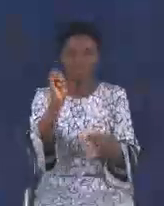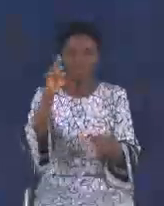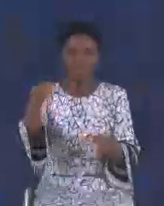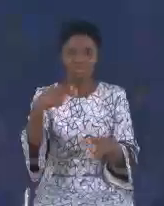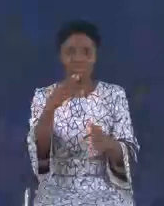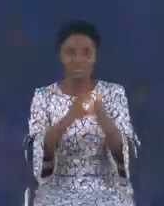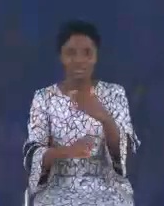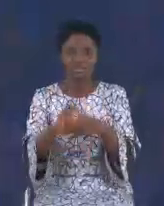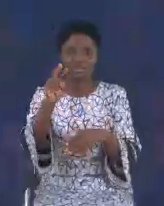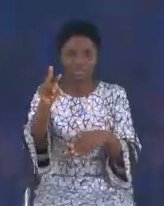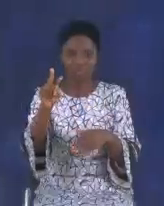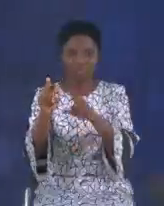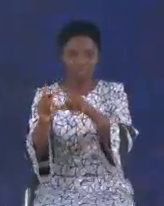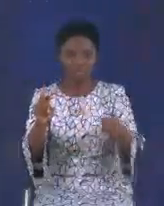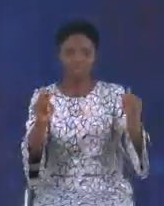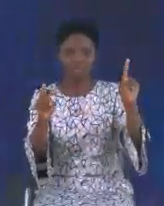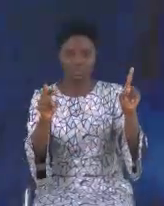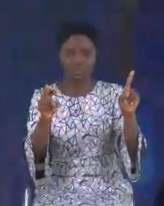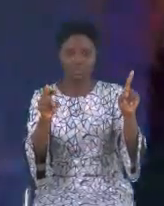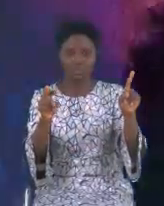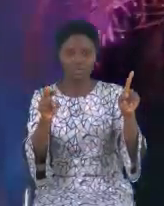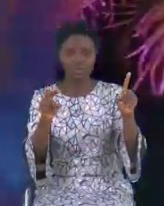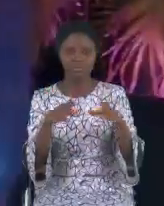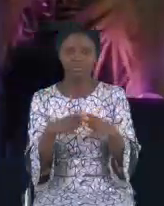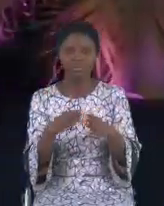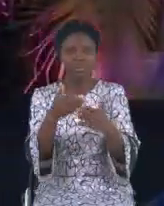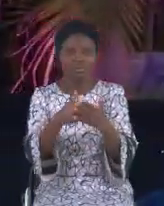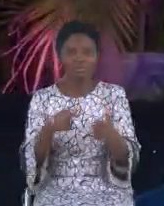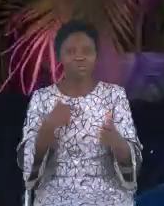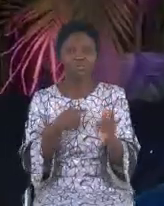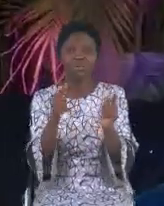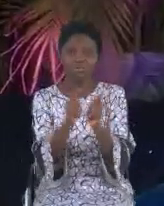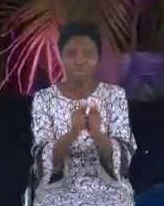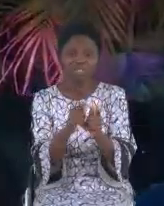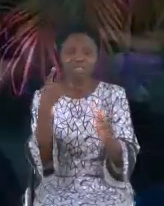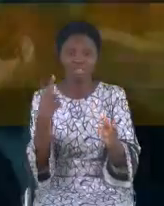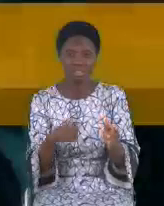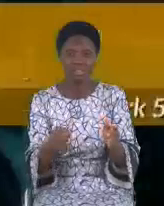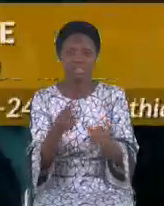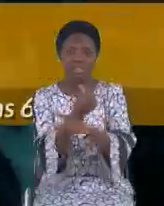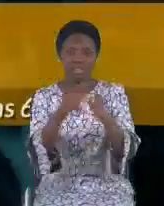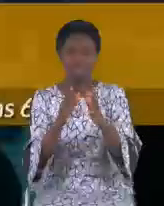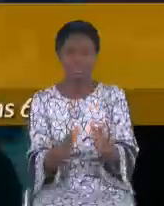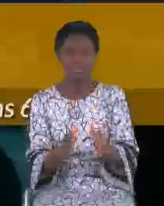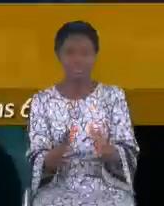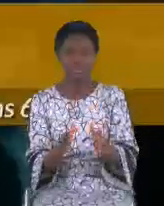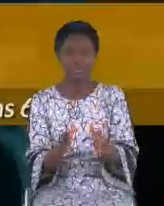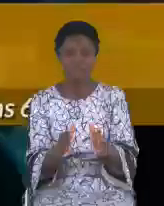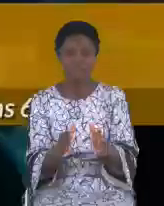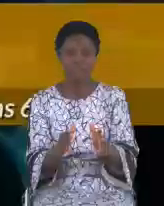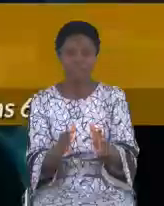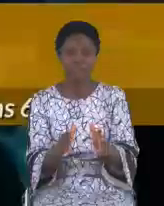I'm reading from verse 1. Here is what we were before we met the liberator. And you, as he quickened,